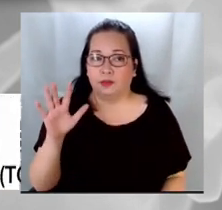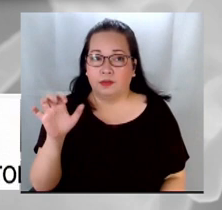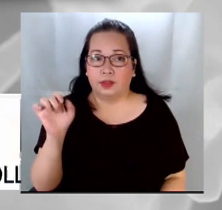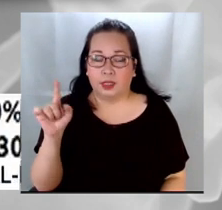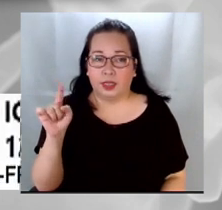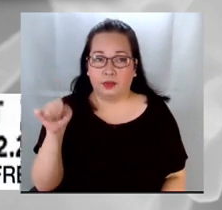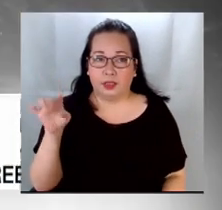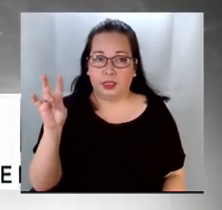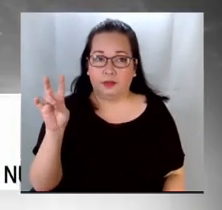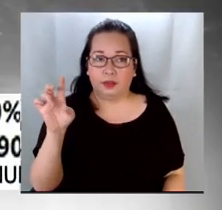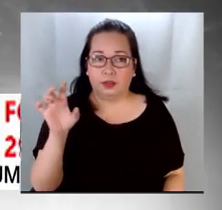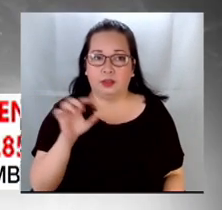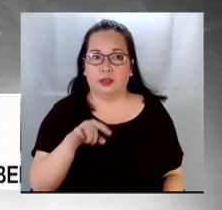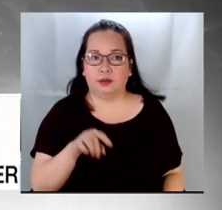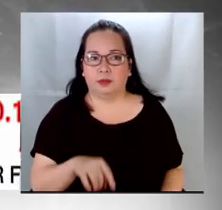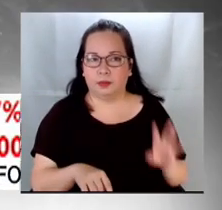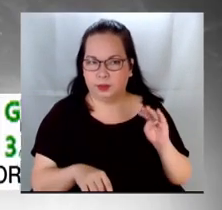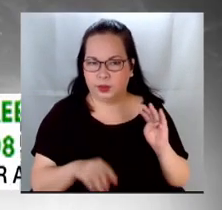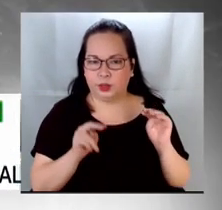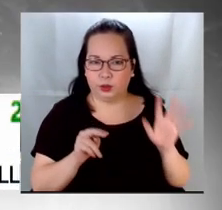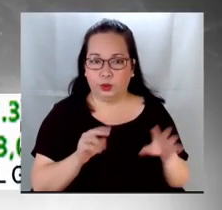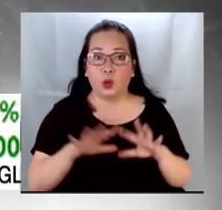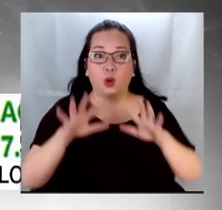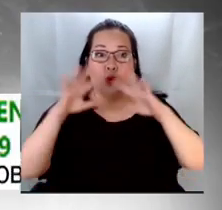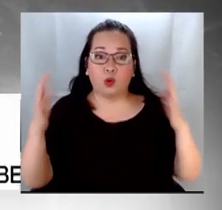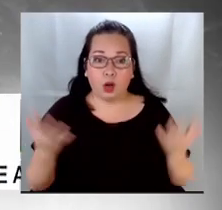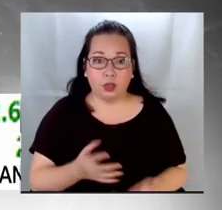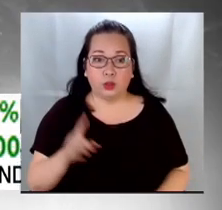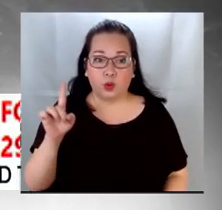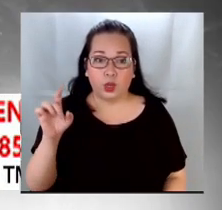511,700. Globally, 109 million people have been infected with